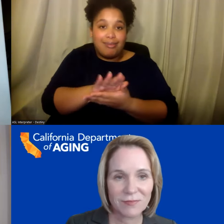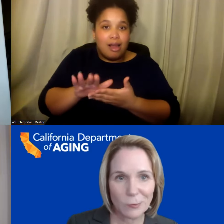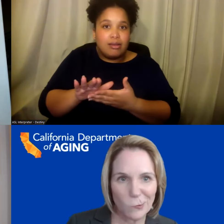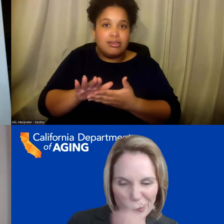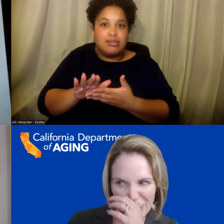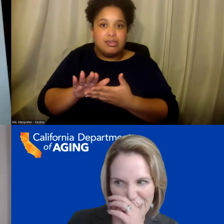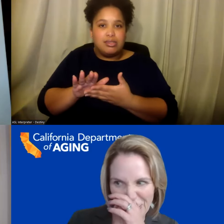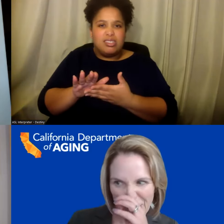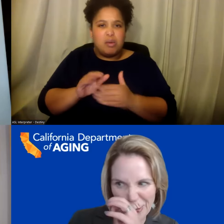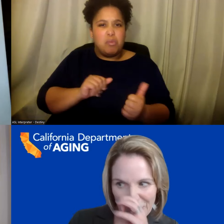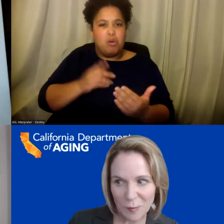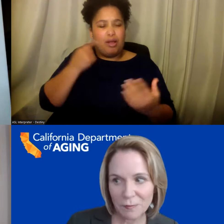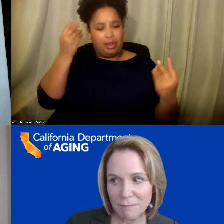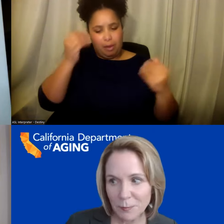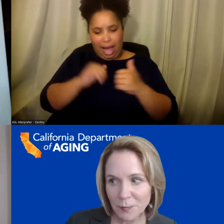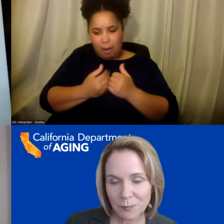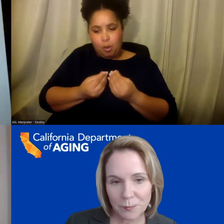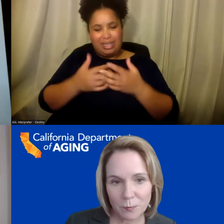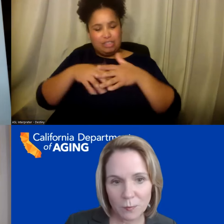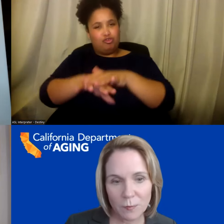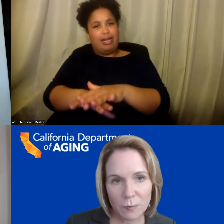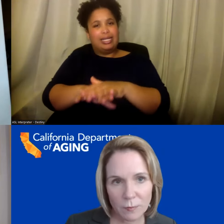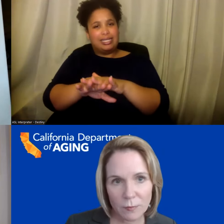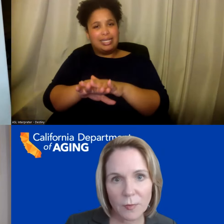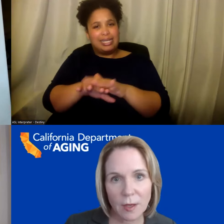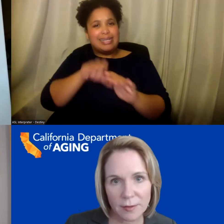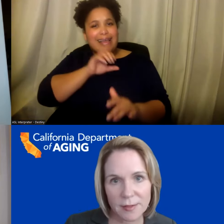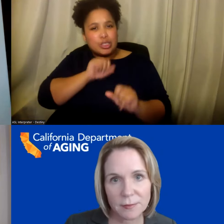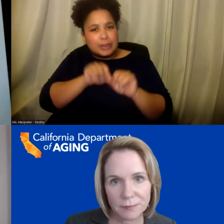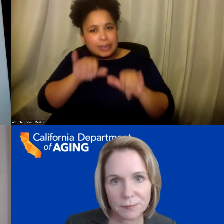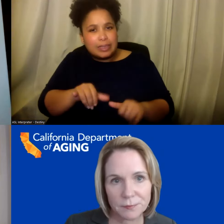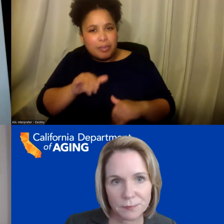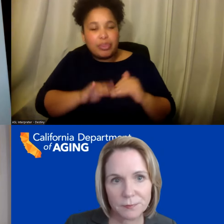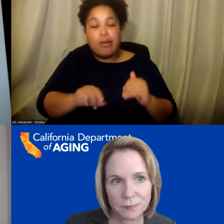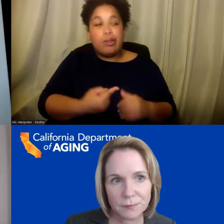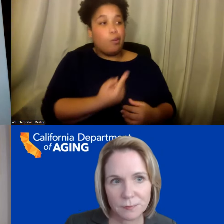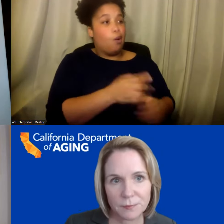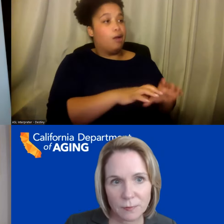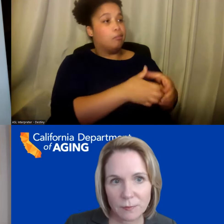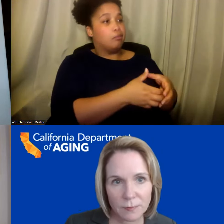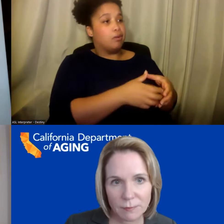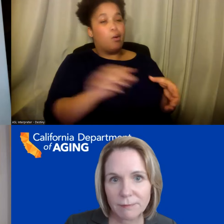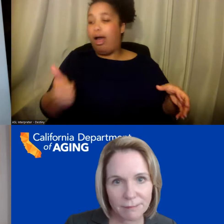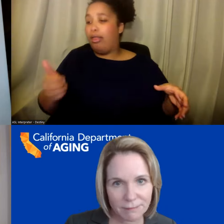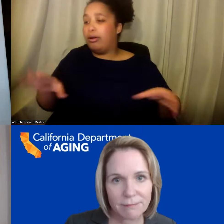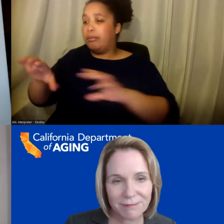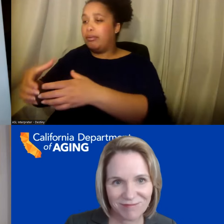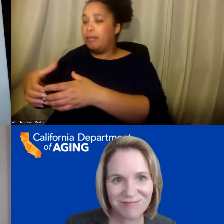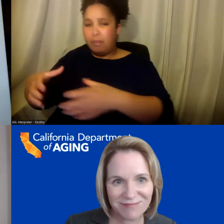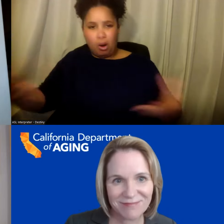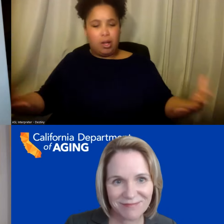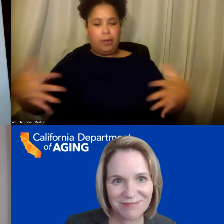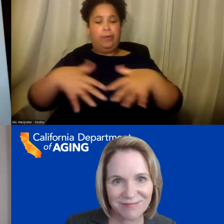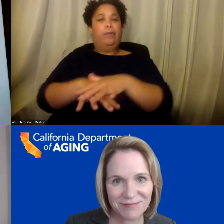begin to think of a more integrated aging system than just one entity or the other. So really look forward to hearing